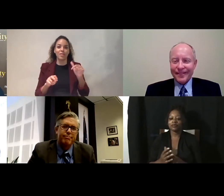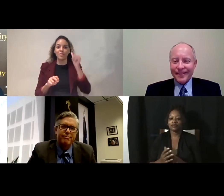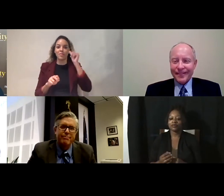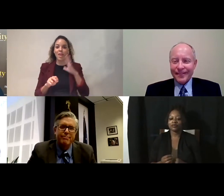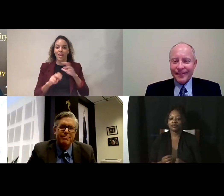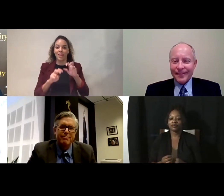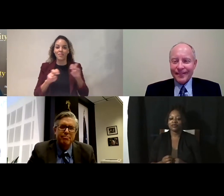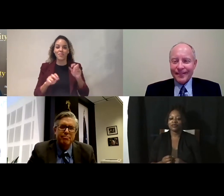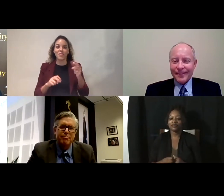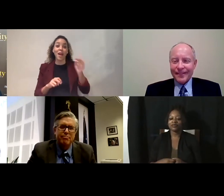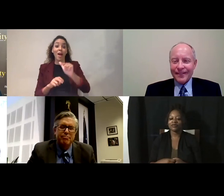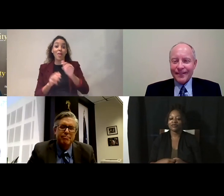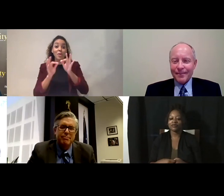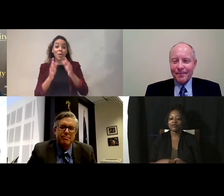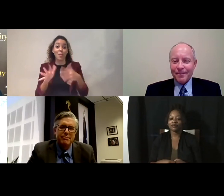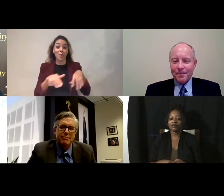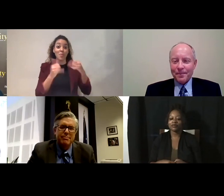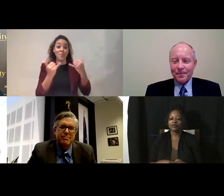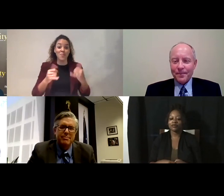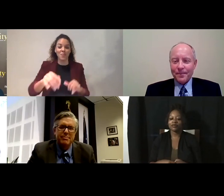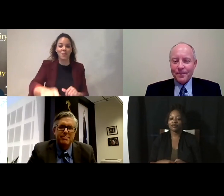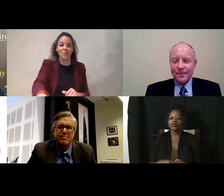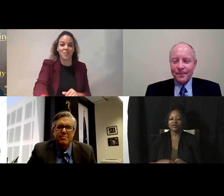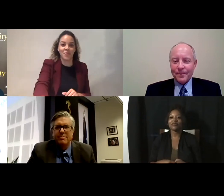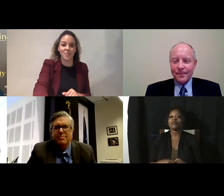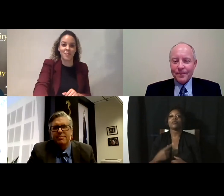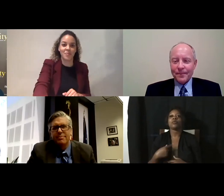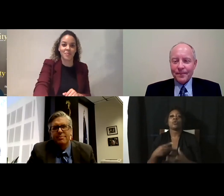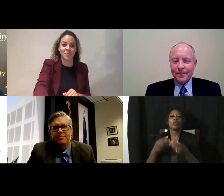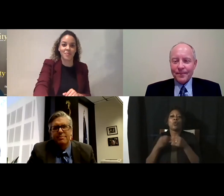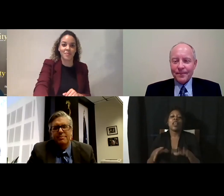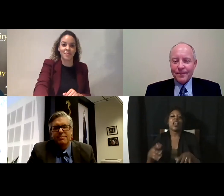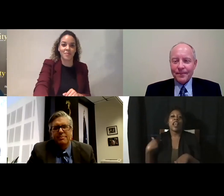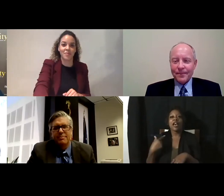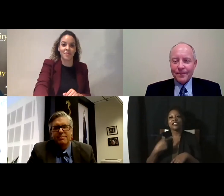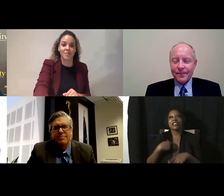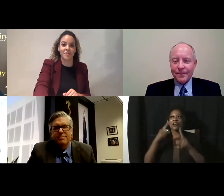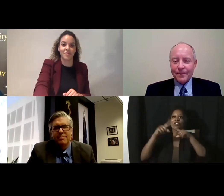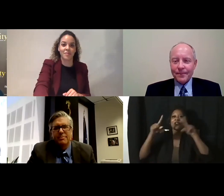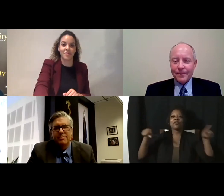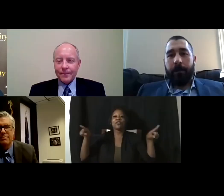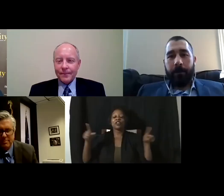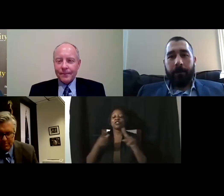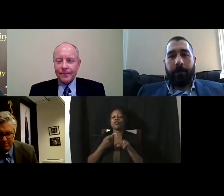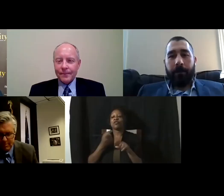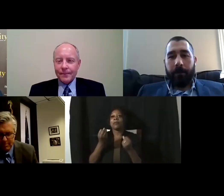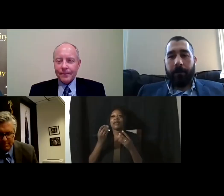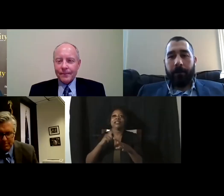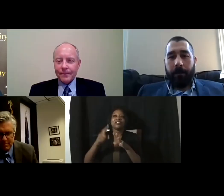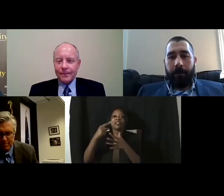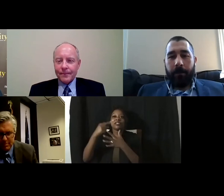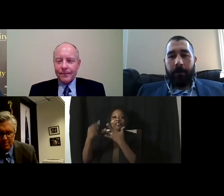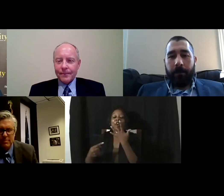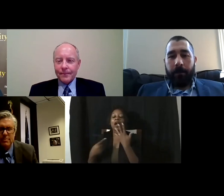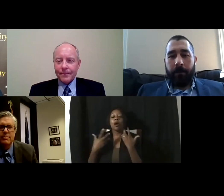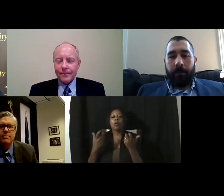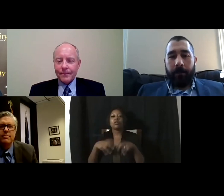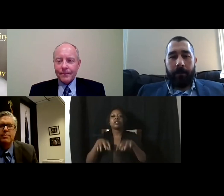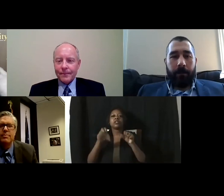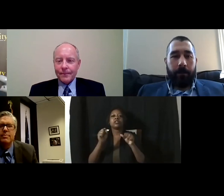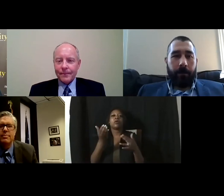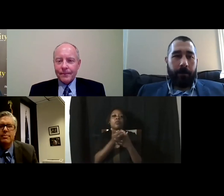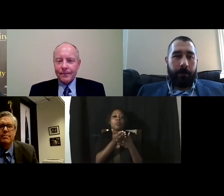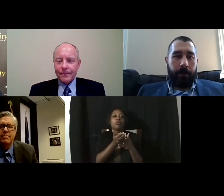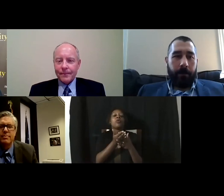lost some of our diversity due to extraneous factors. I do want us to pause and reflect on, each of us in our own ways, as